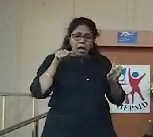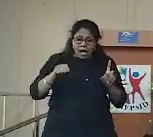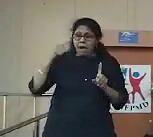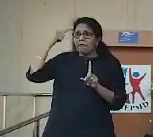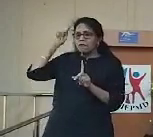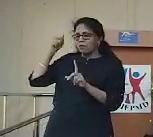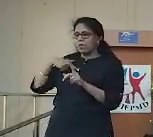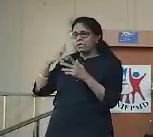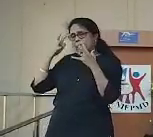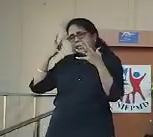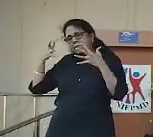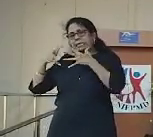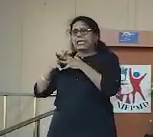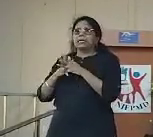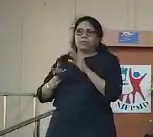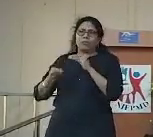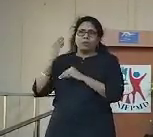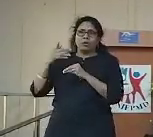Next one.